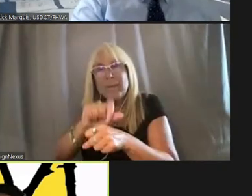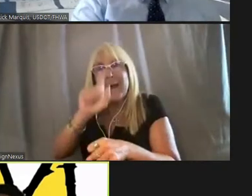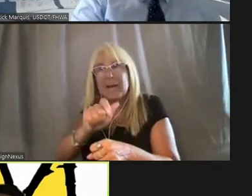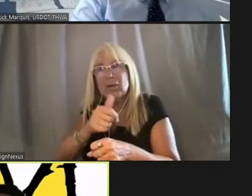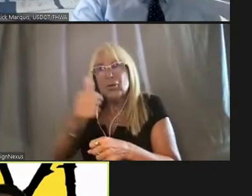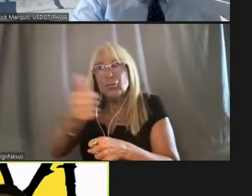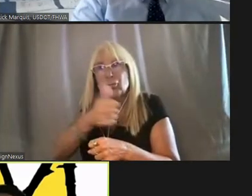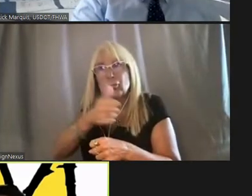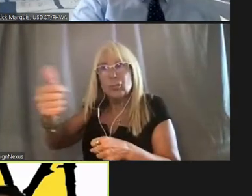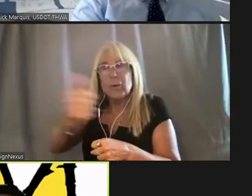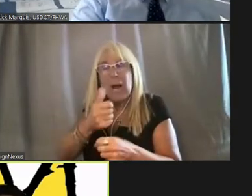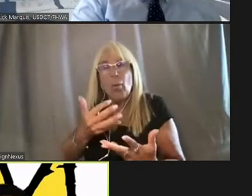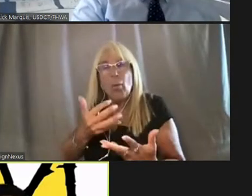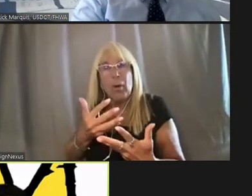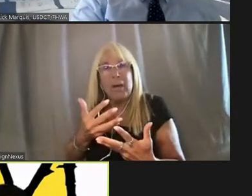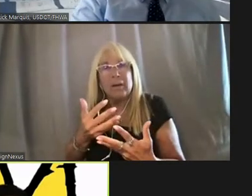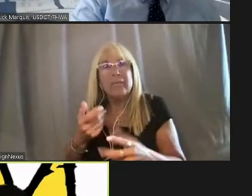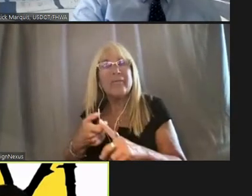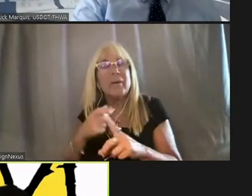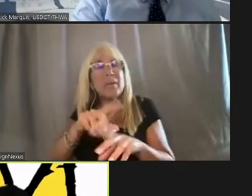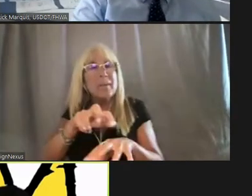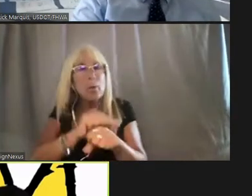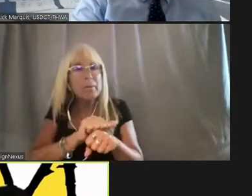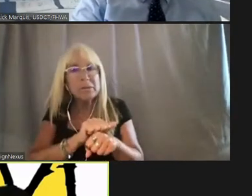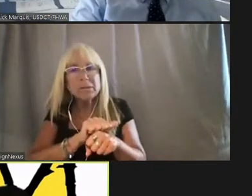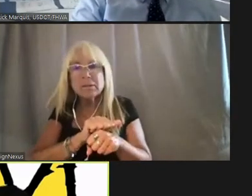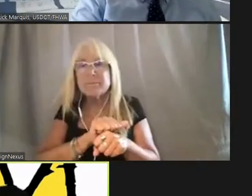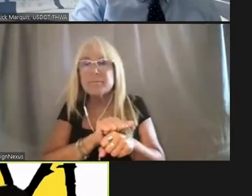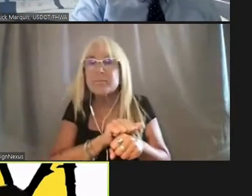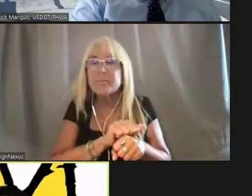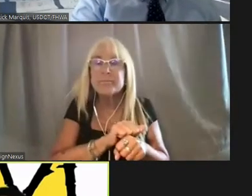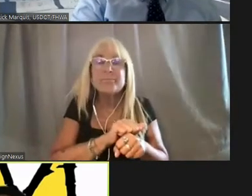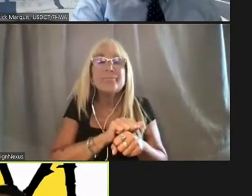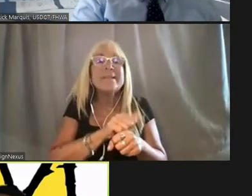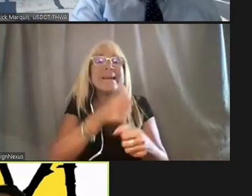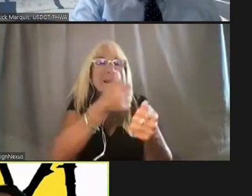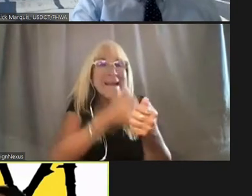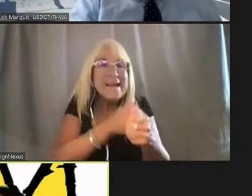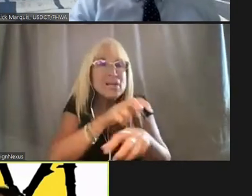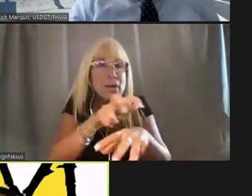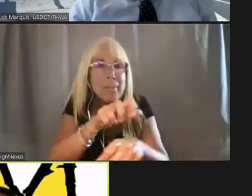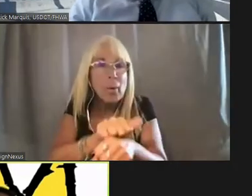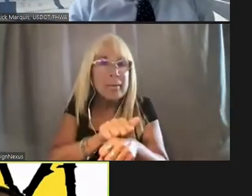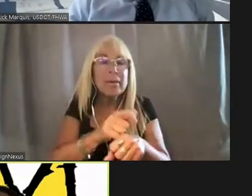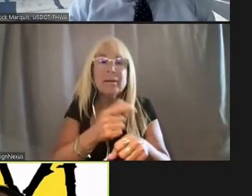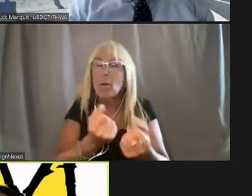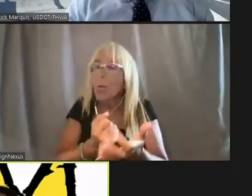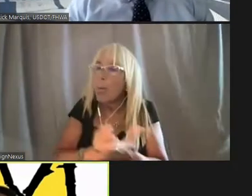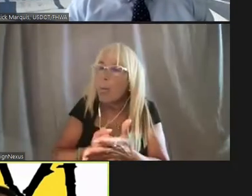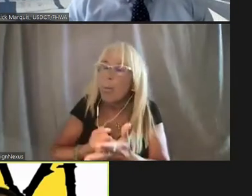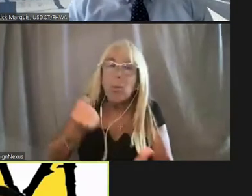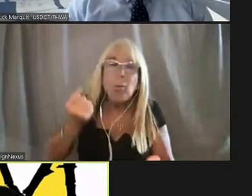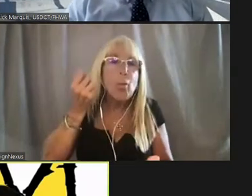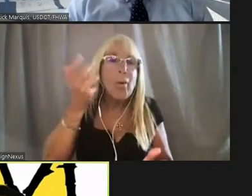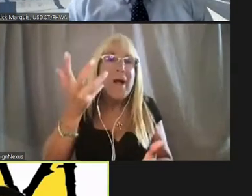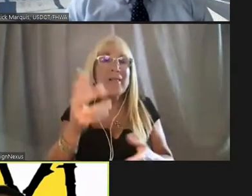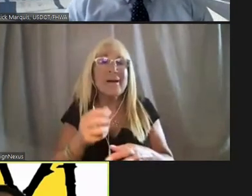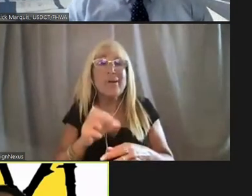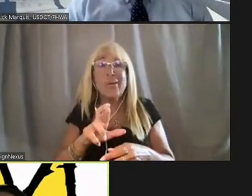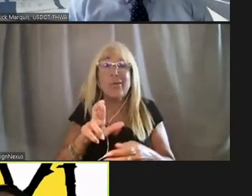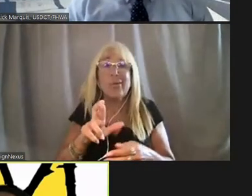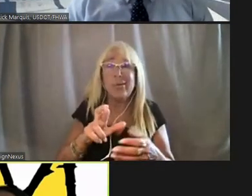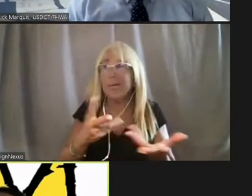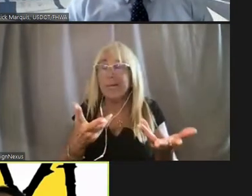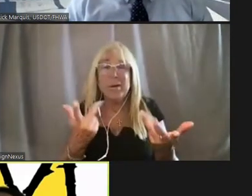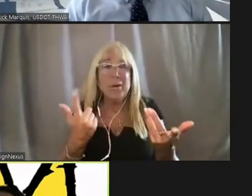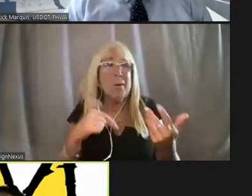for him um from these appointments um and each one of them we are not wealthy nor are we even close to wealthy and